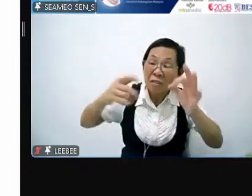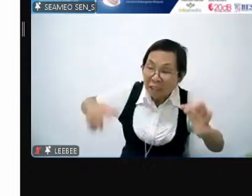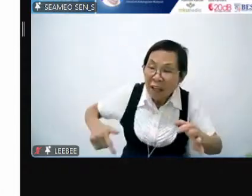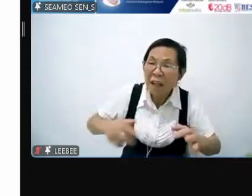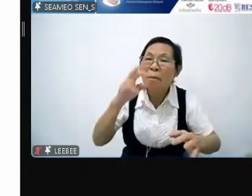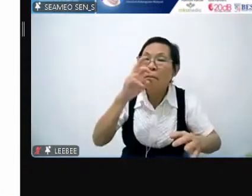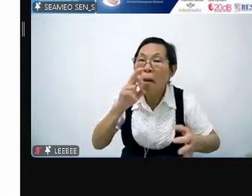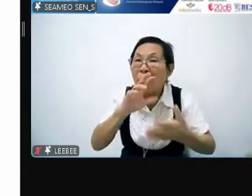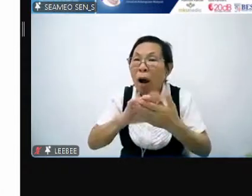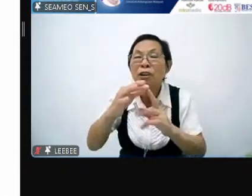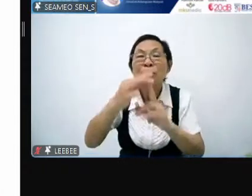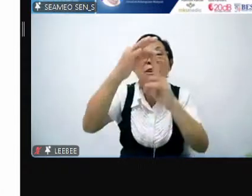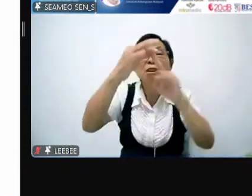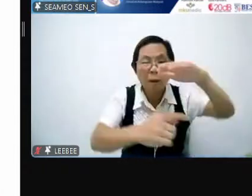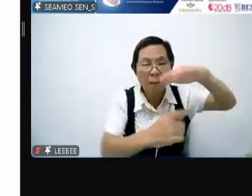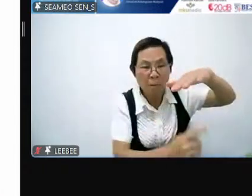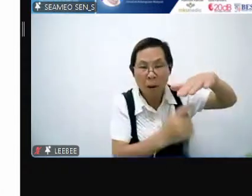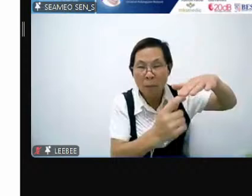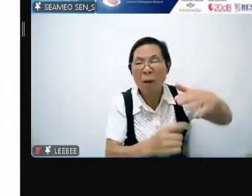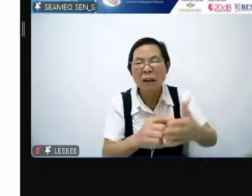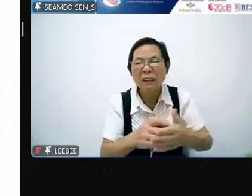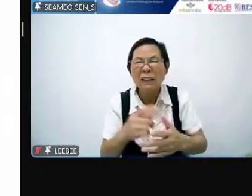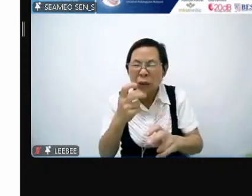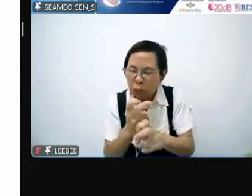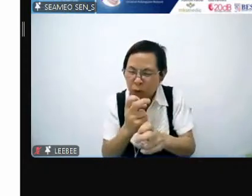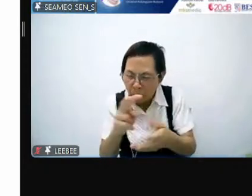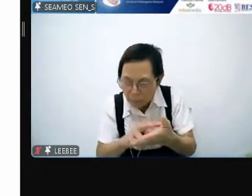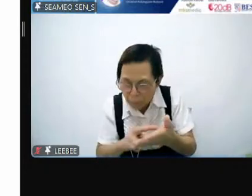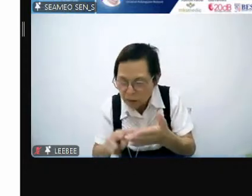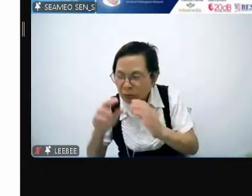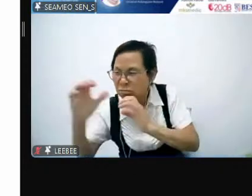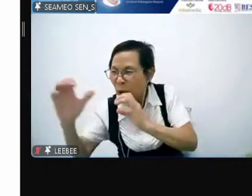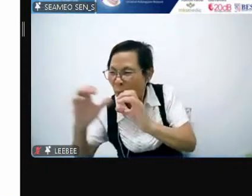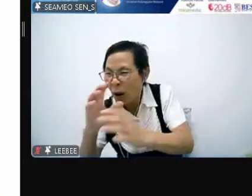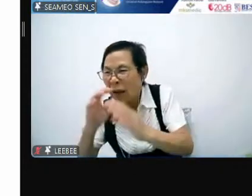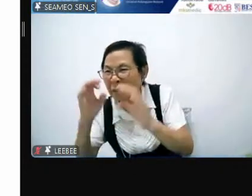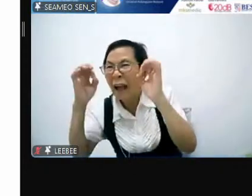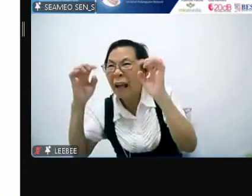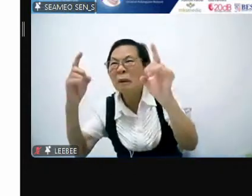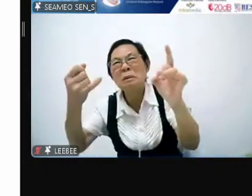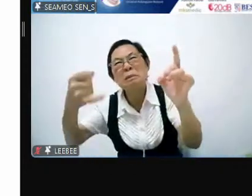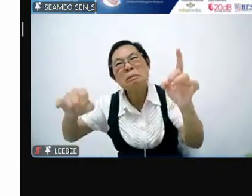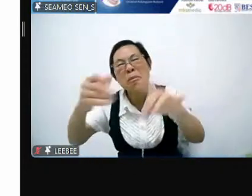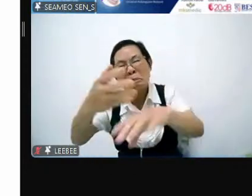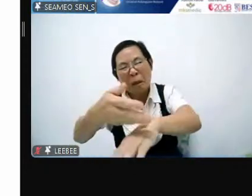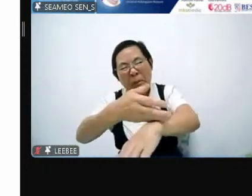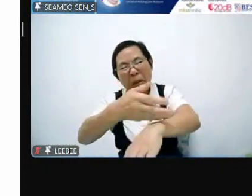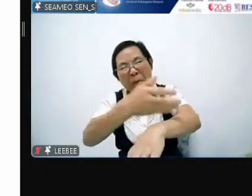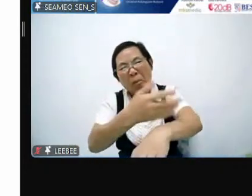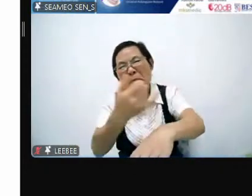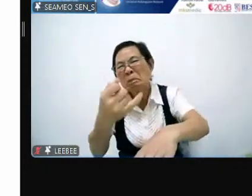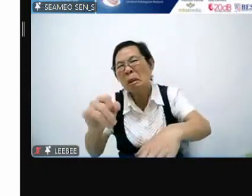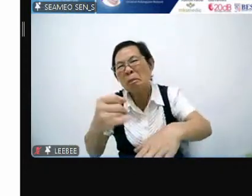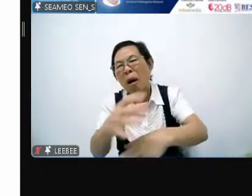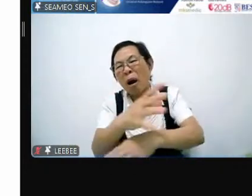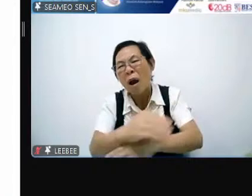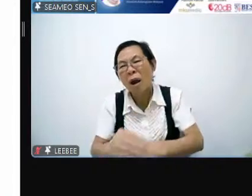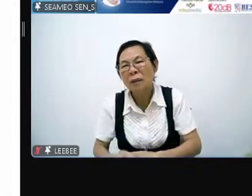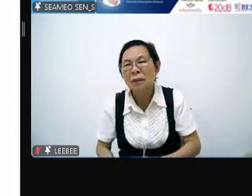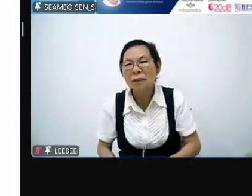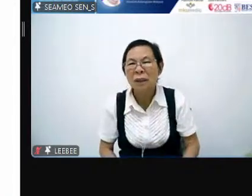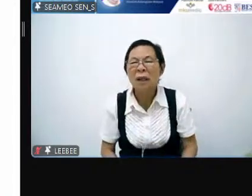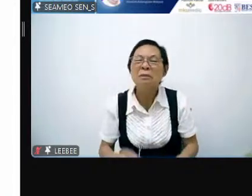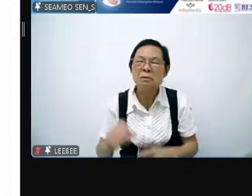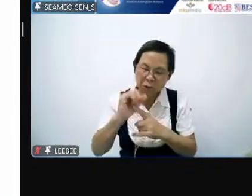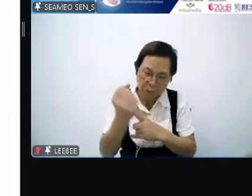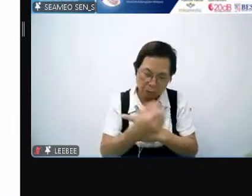age, struggles with reading, communication, and academic performance. It also increases the risk of social isolation